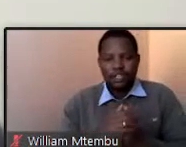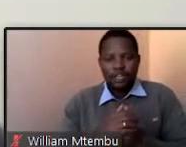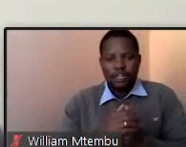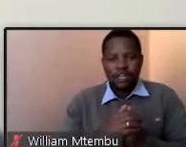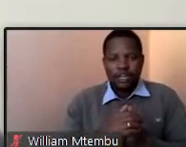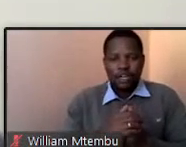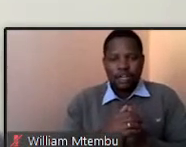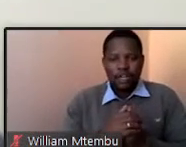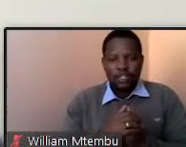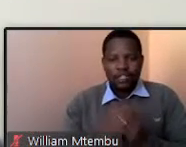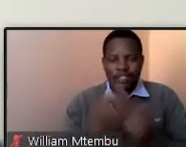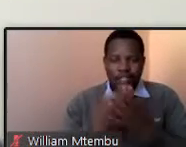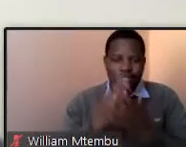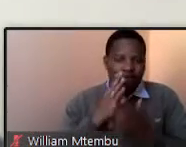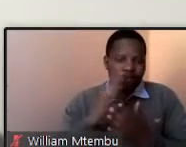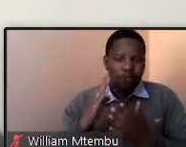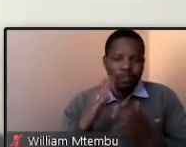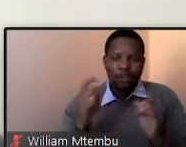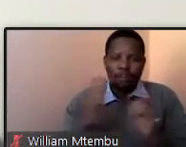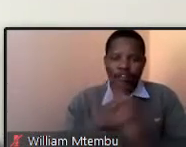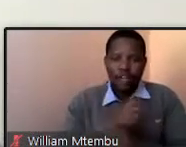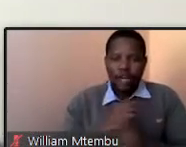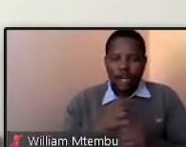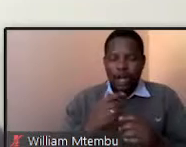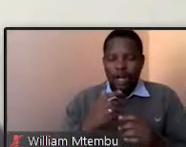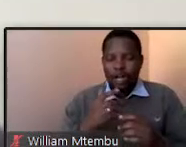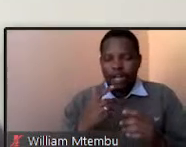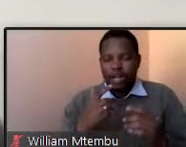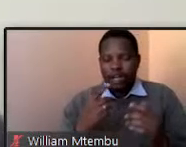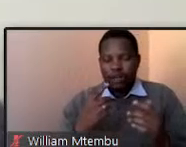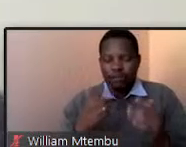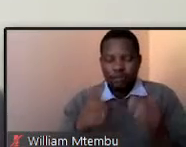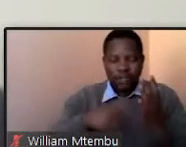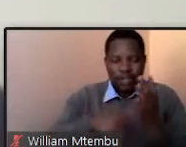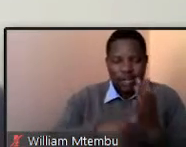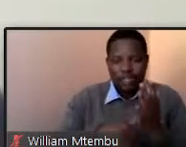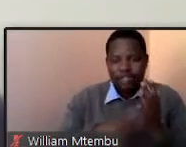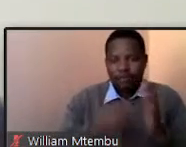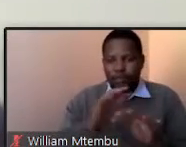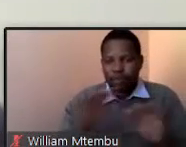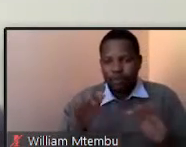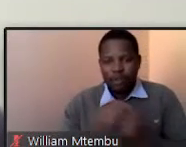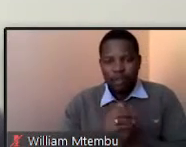among the grant recipient. We know that